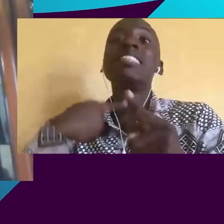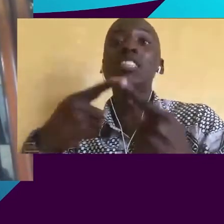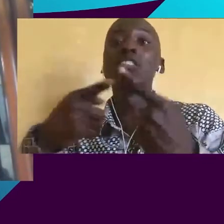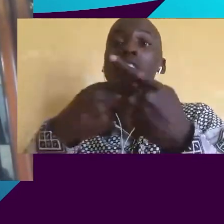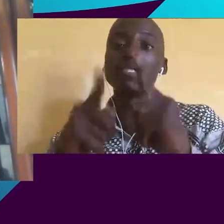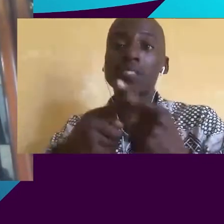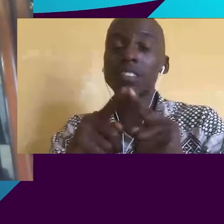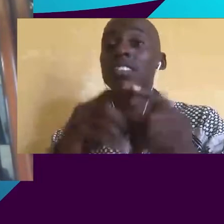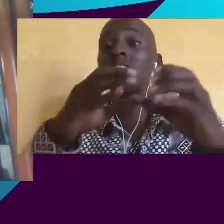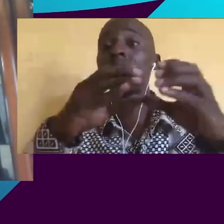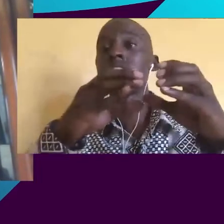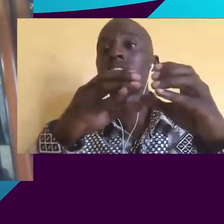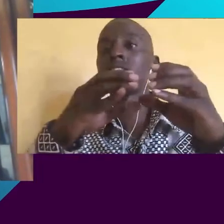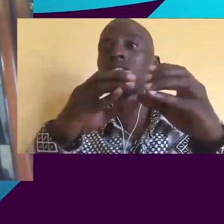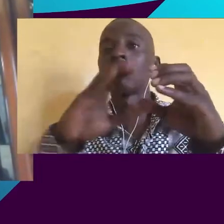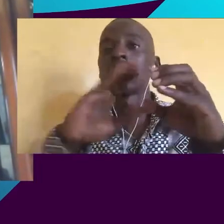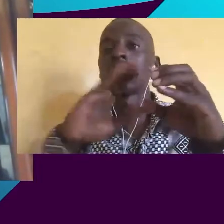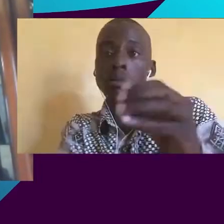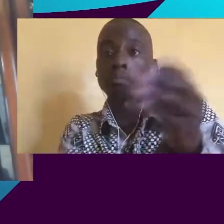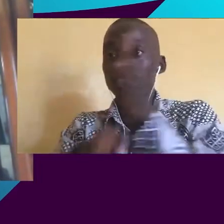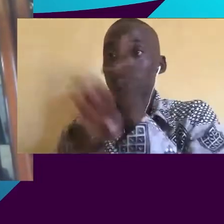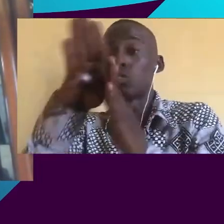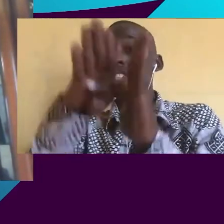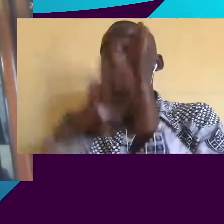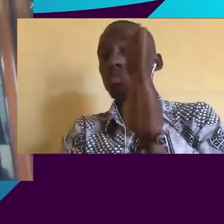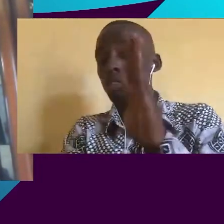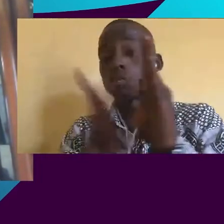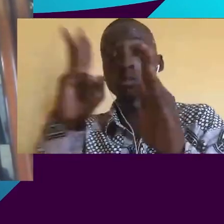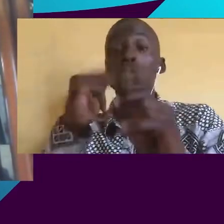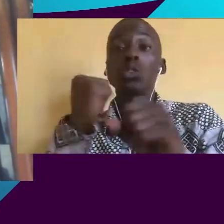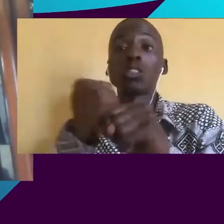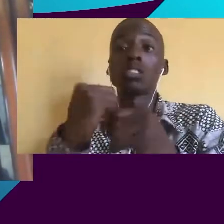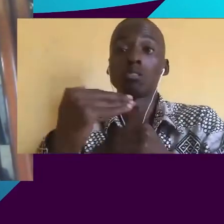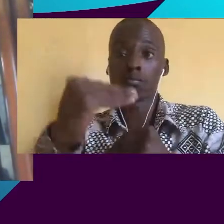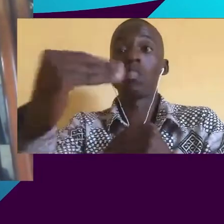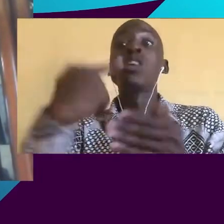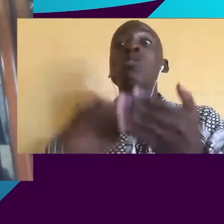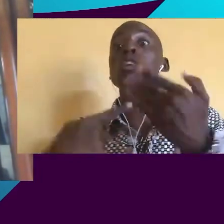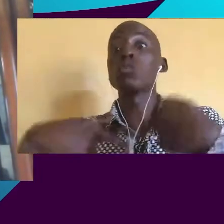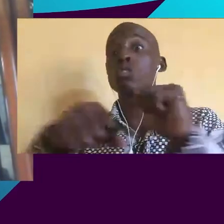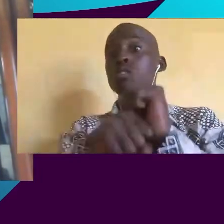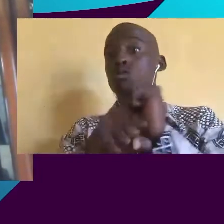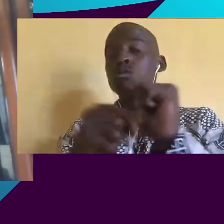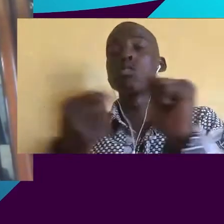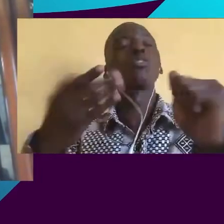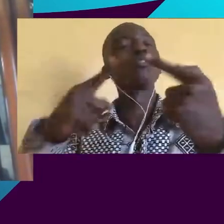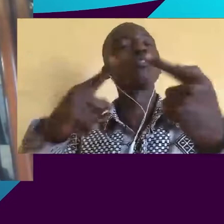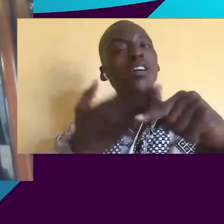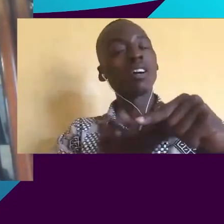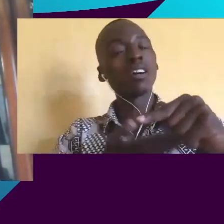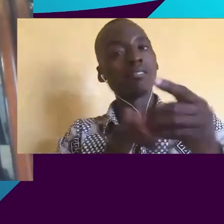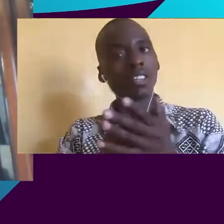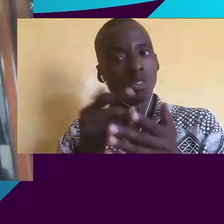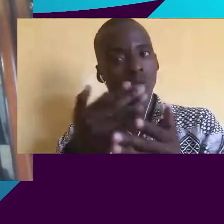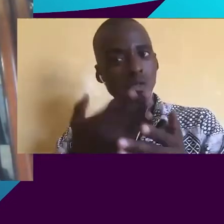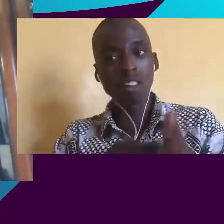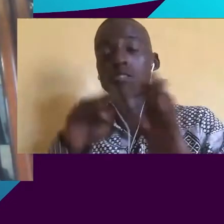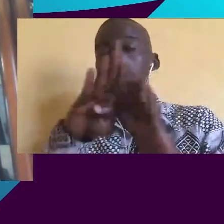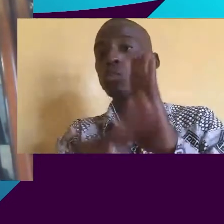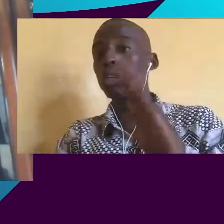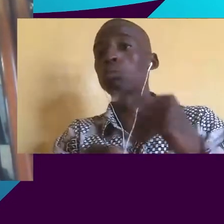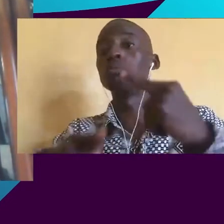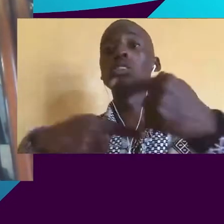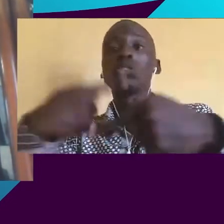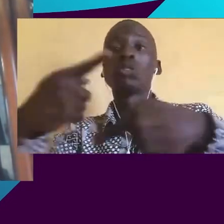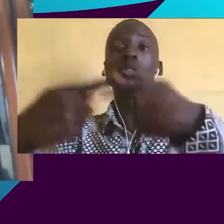building programs that you're having, it's also what a little bit of what we do. So we have that. We have programs that are running in the refugee